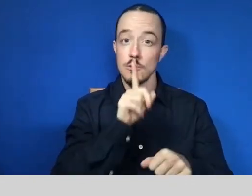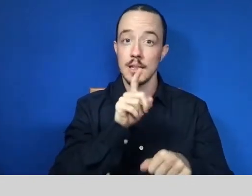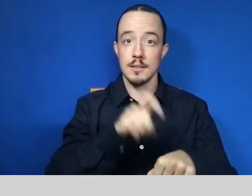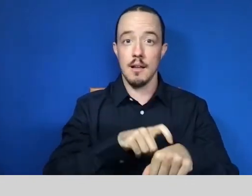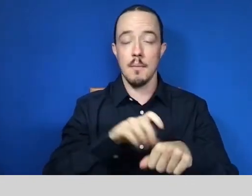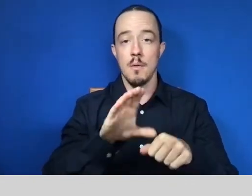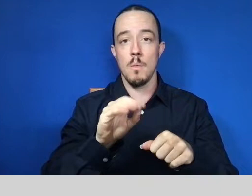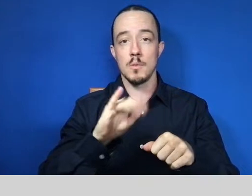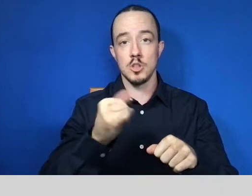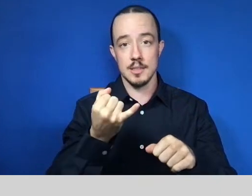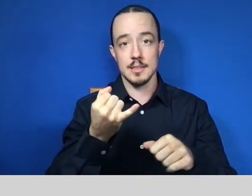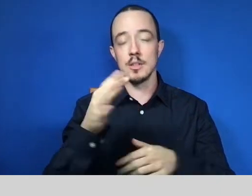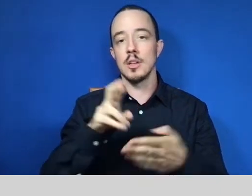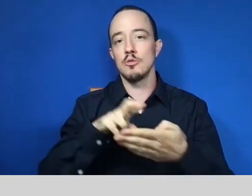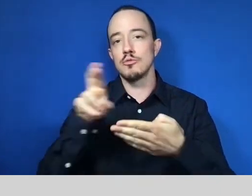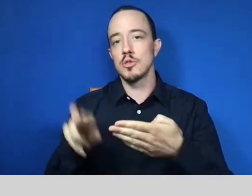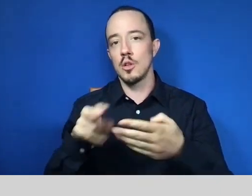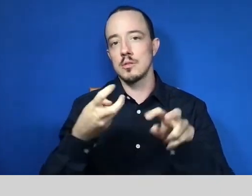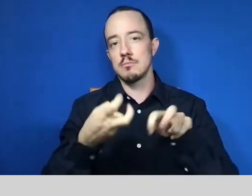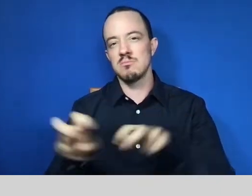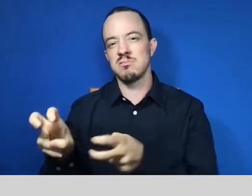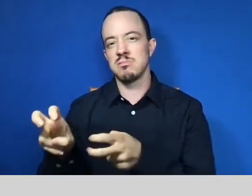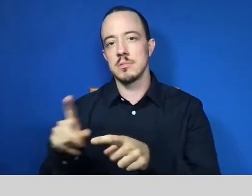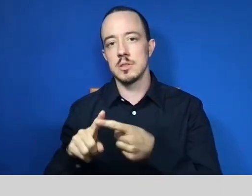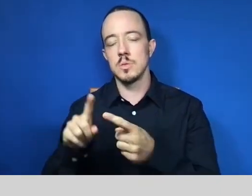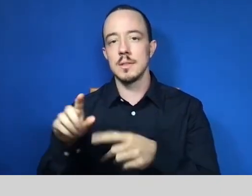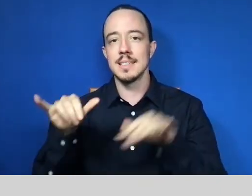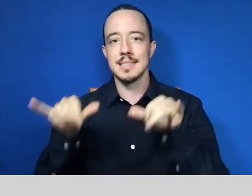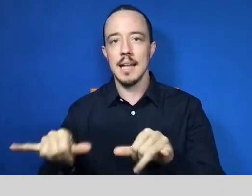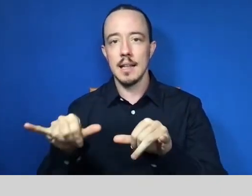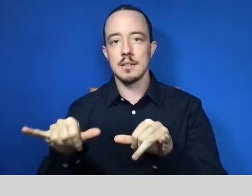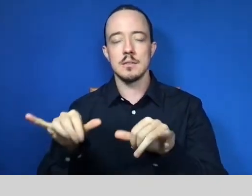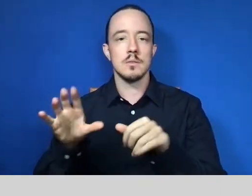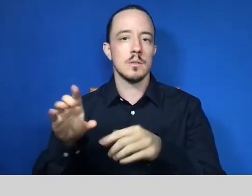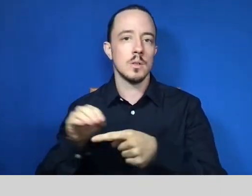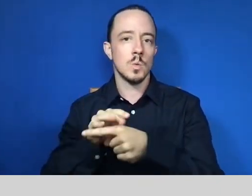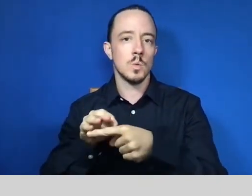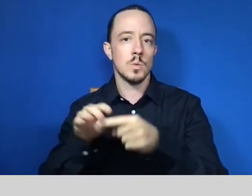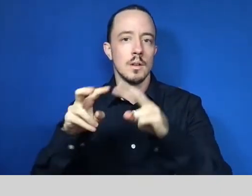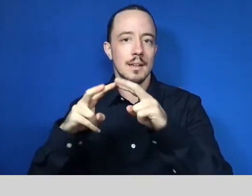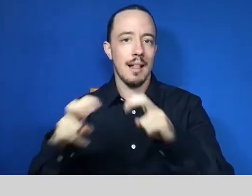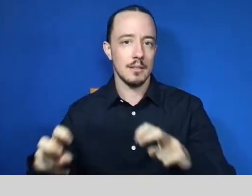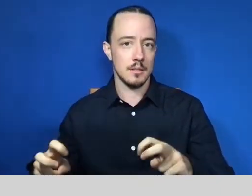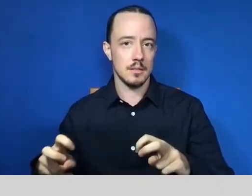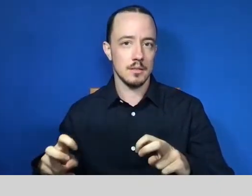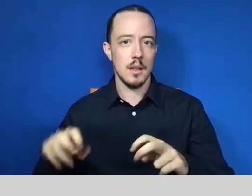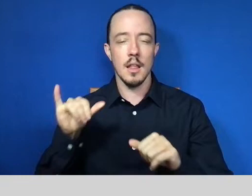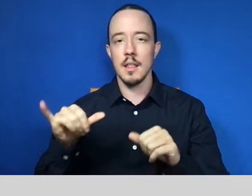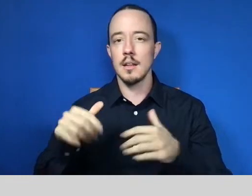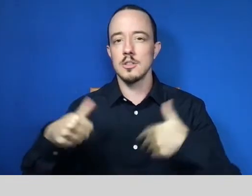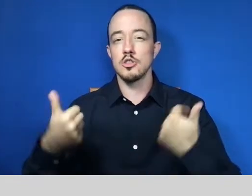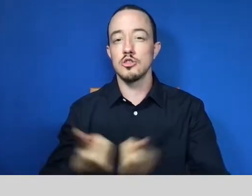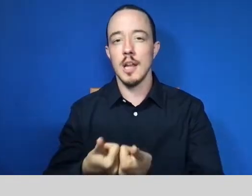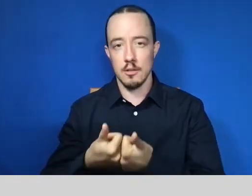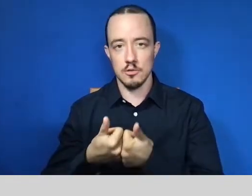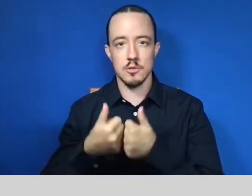it resolves to static code analysis. And static code analysis is a tremendously hard